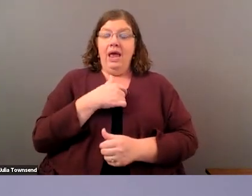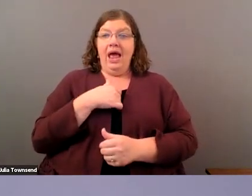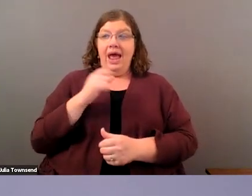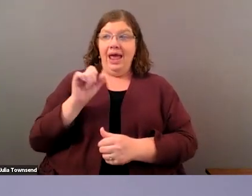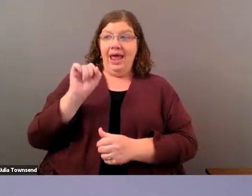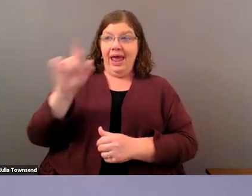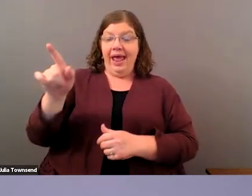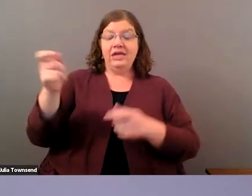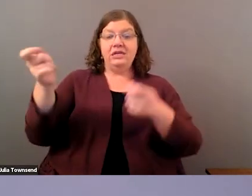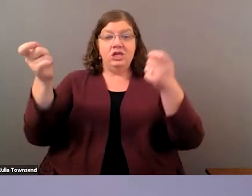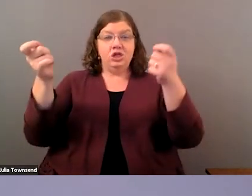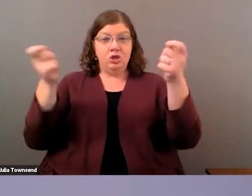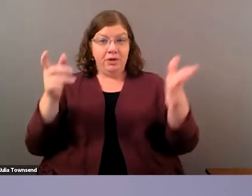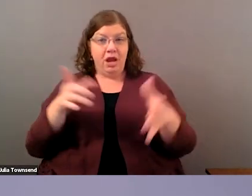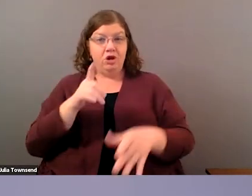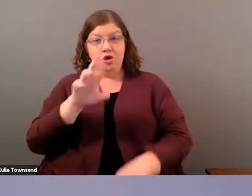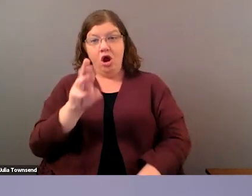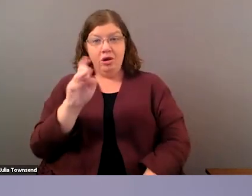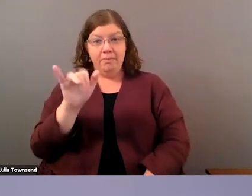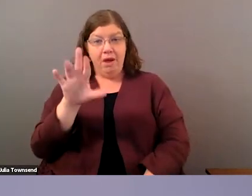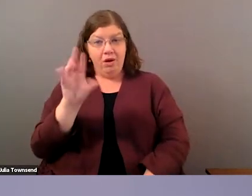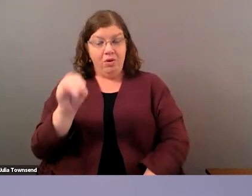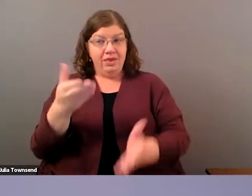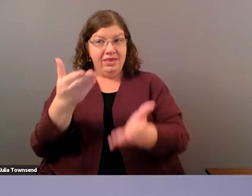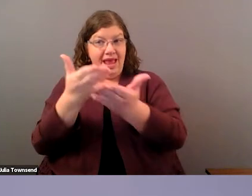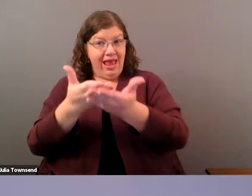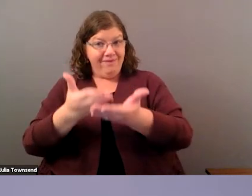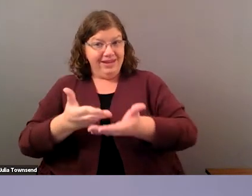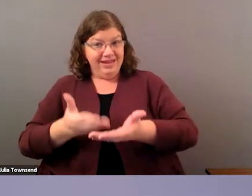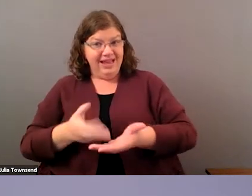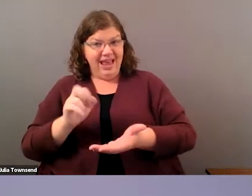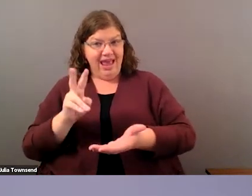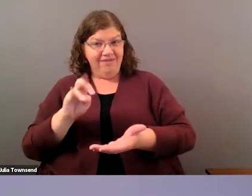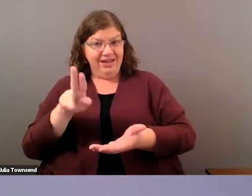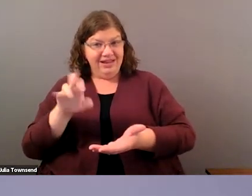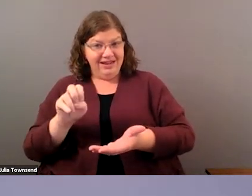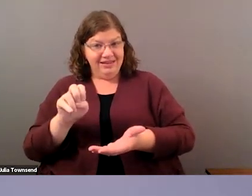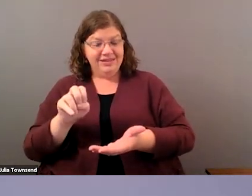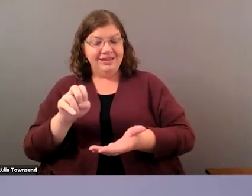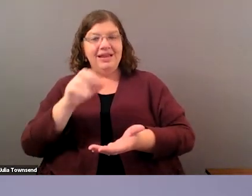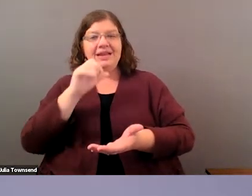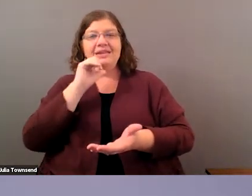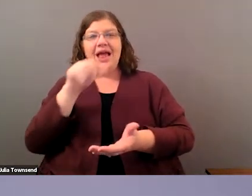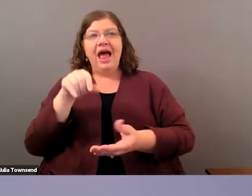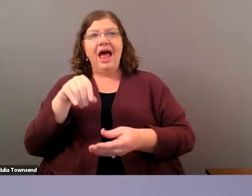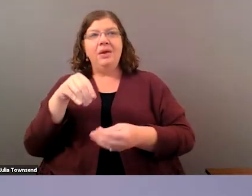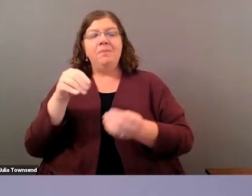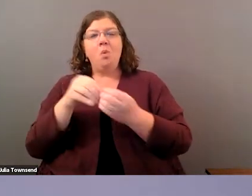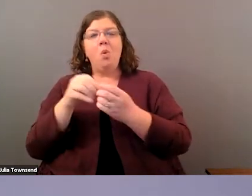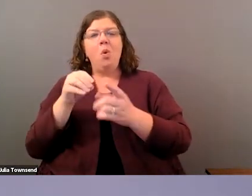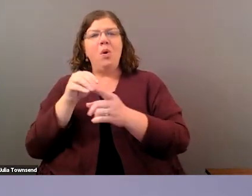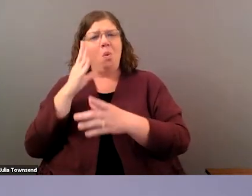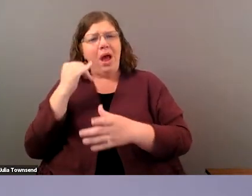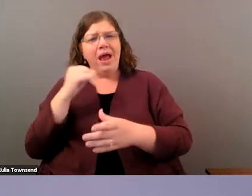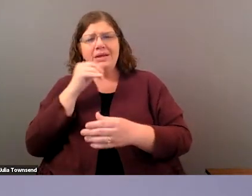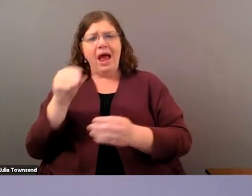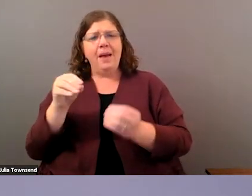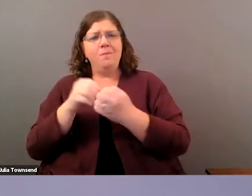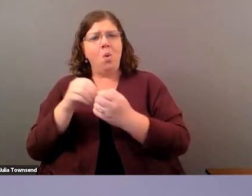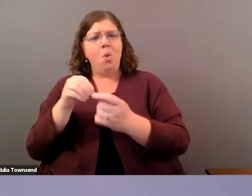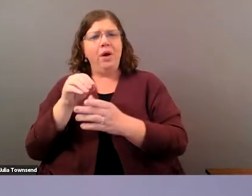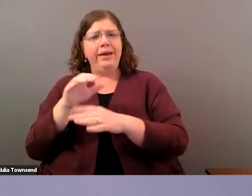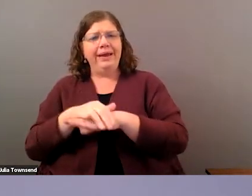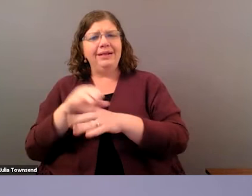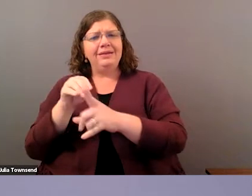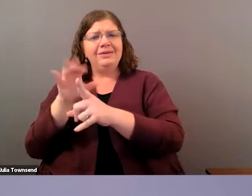Superintendent Dr. Maldonado about the evidence for, not presenting them with more English exposure, she said it worked in Chula Vista,